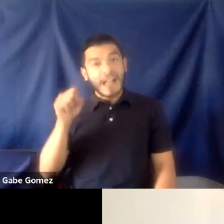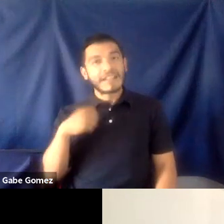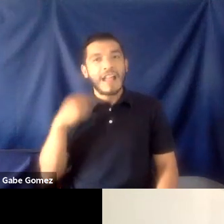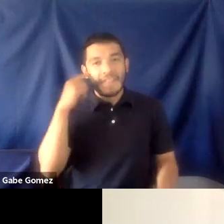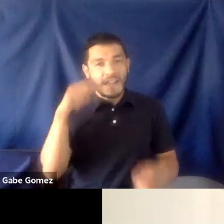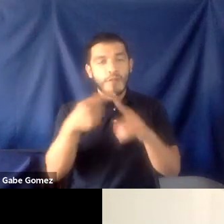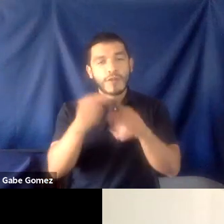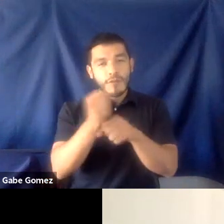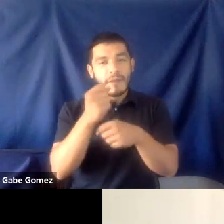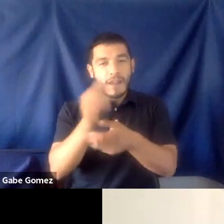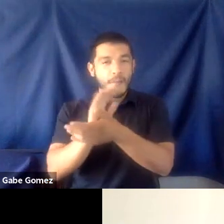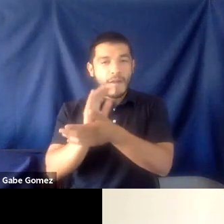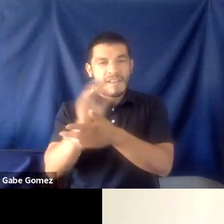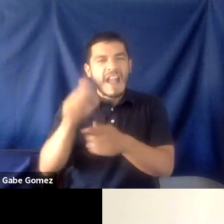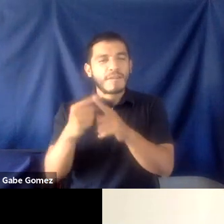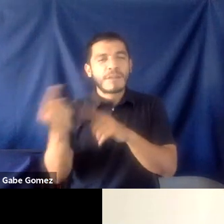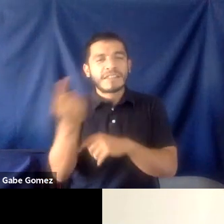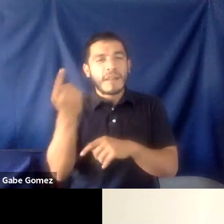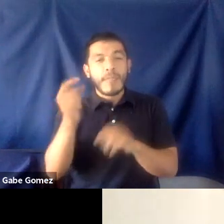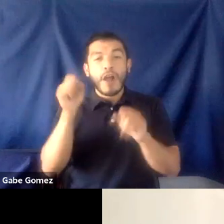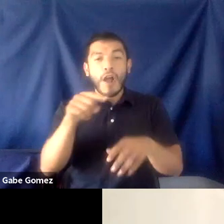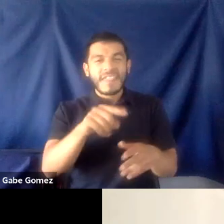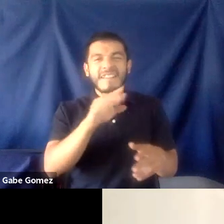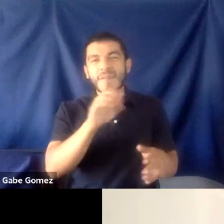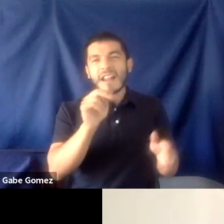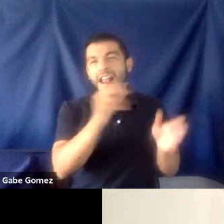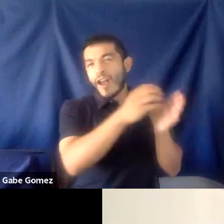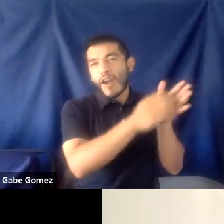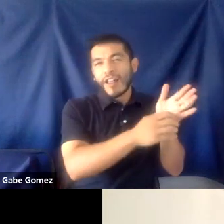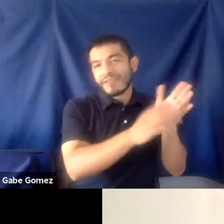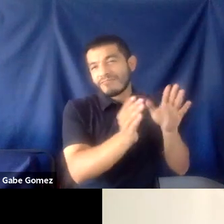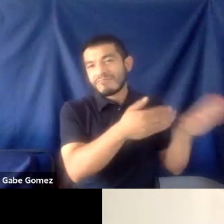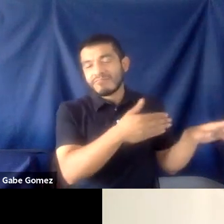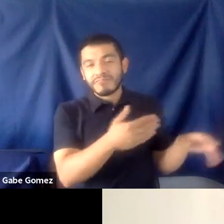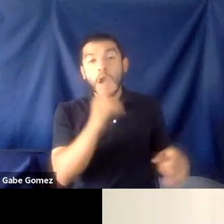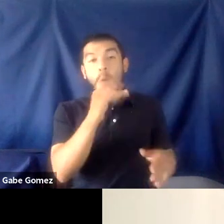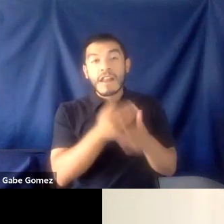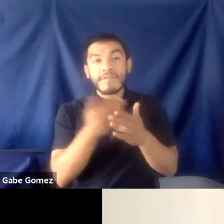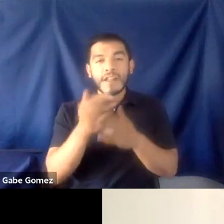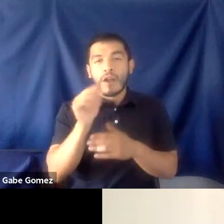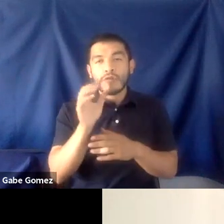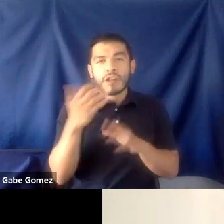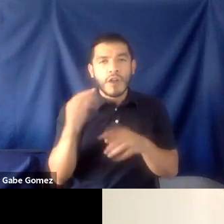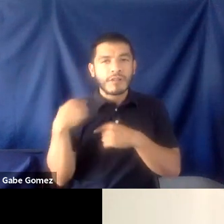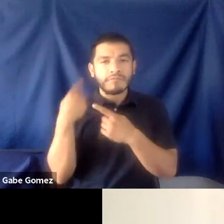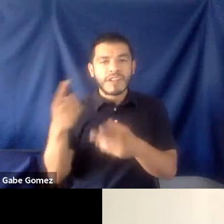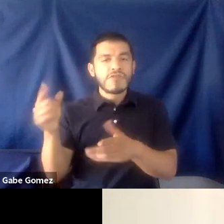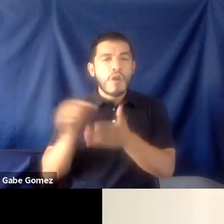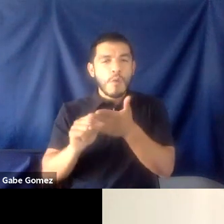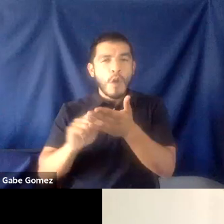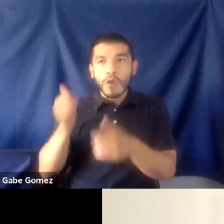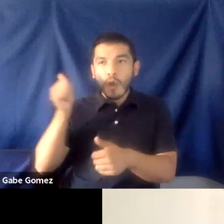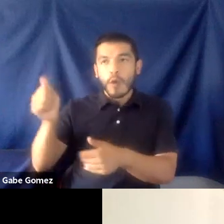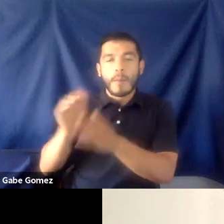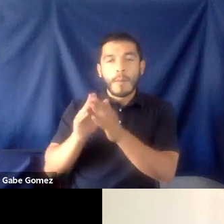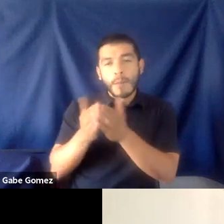is not like, could this have been an article? Like one of the things that Grace has done is she's written a lot of books. She wrote her own